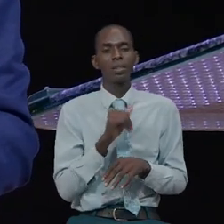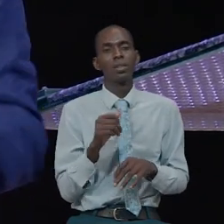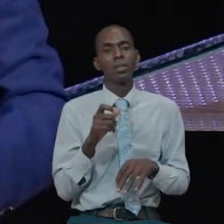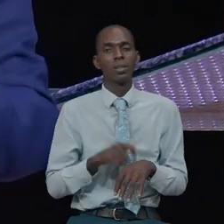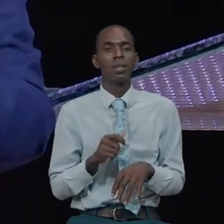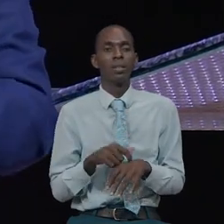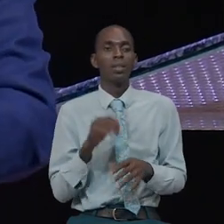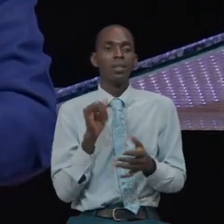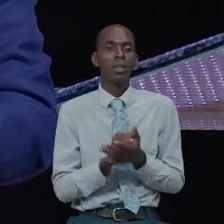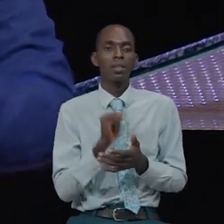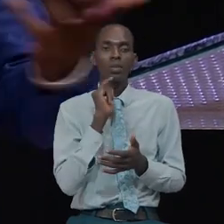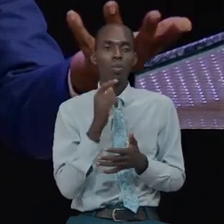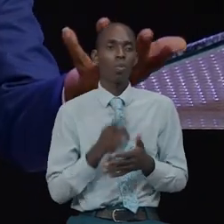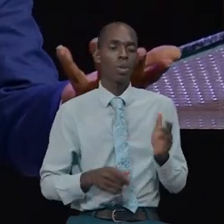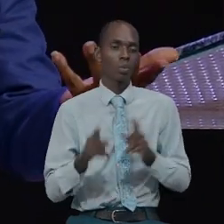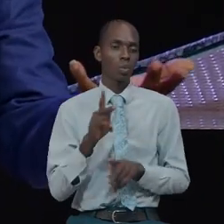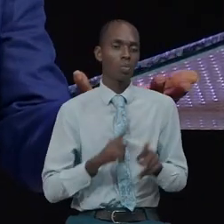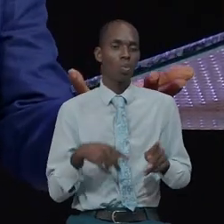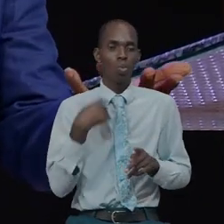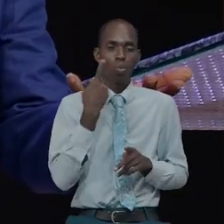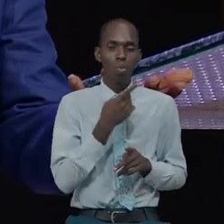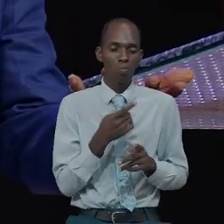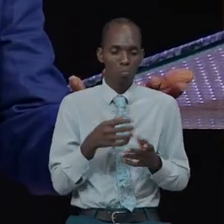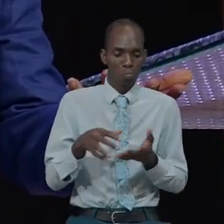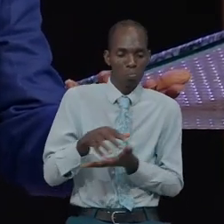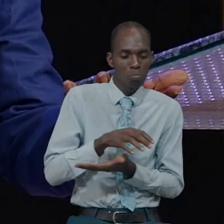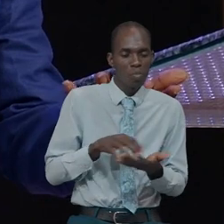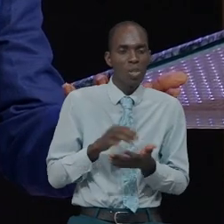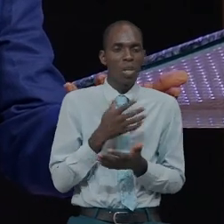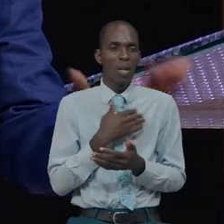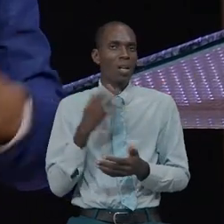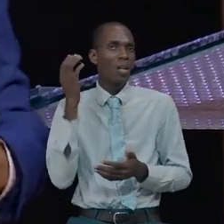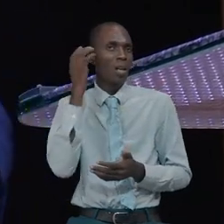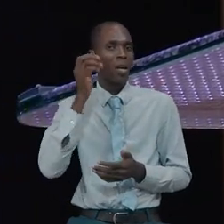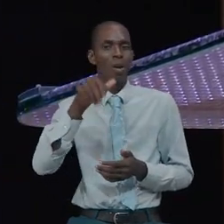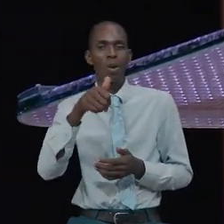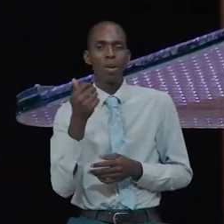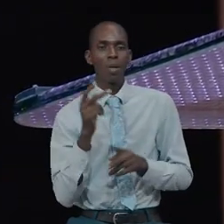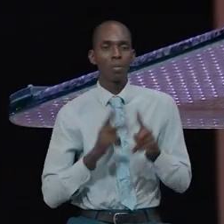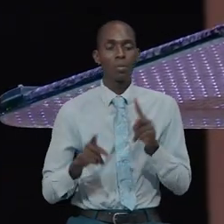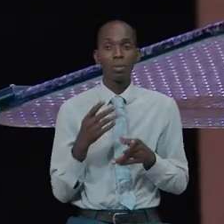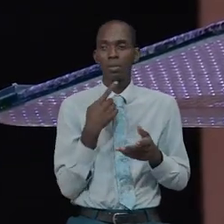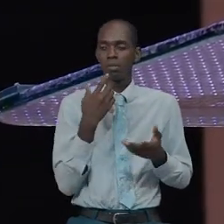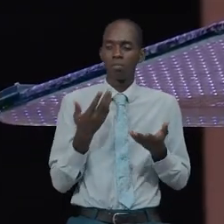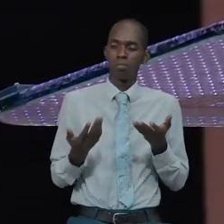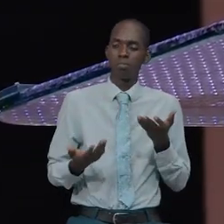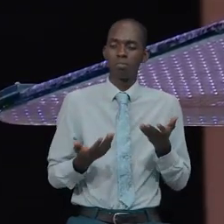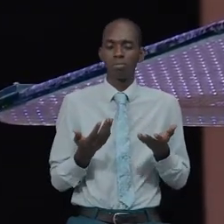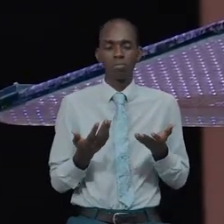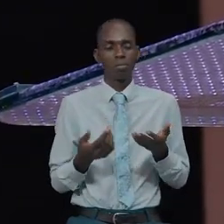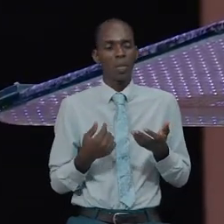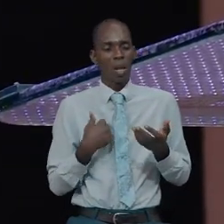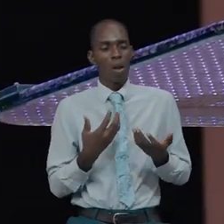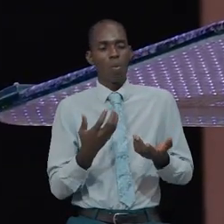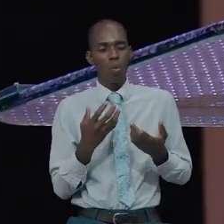have. The people who mix and the people who listen to those other people. And they say, well, this is what they want. I don't want